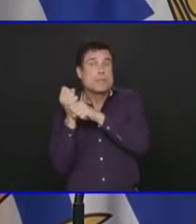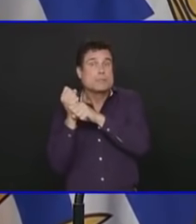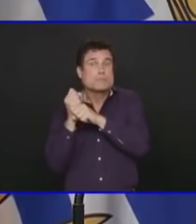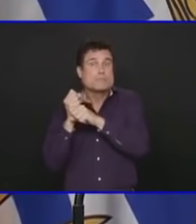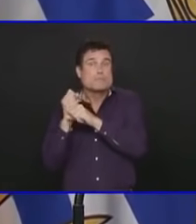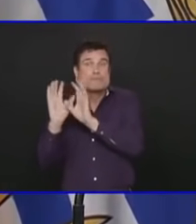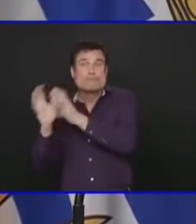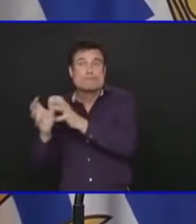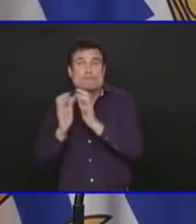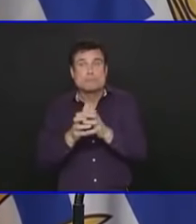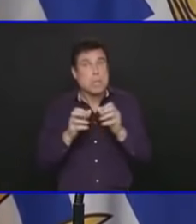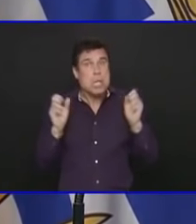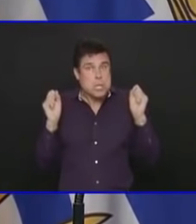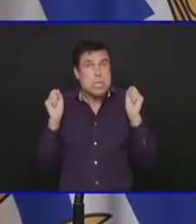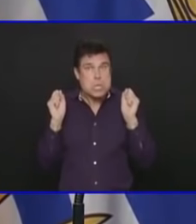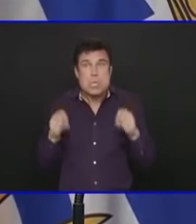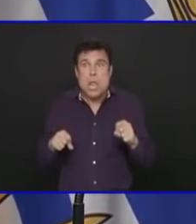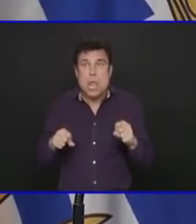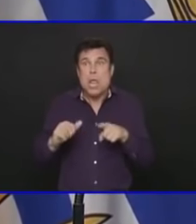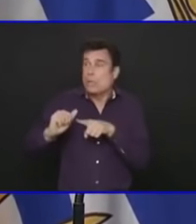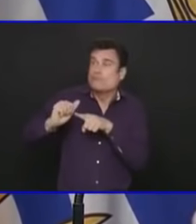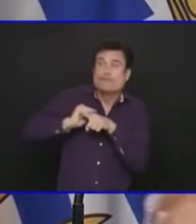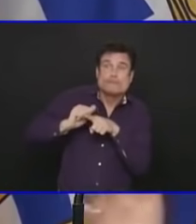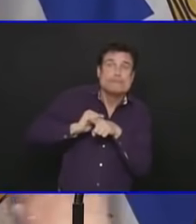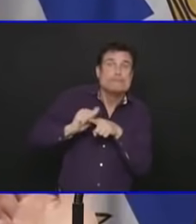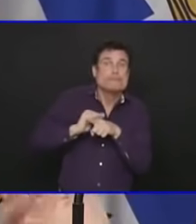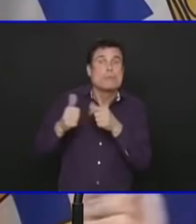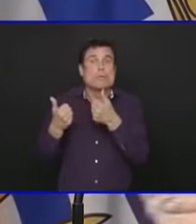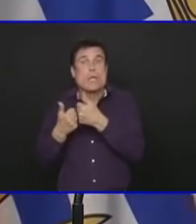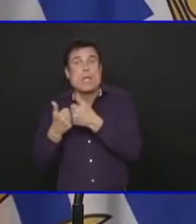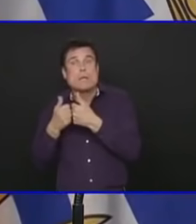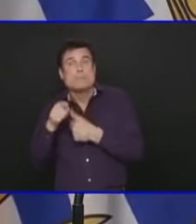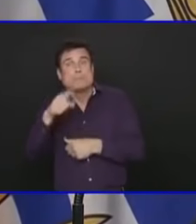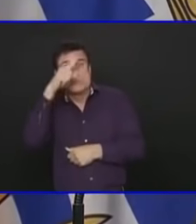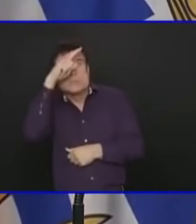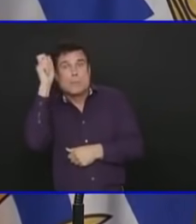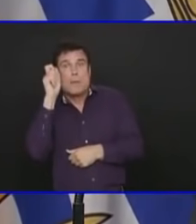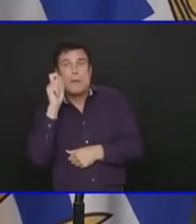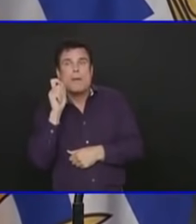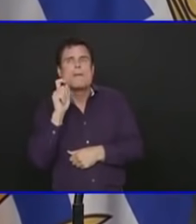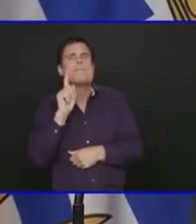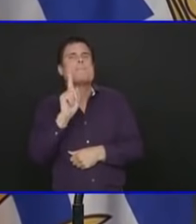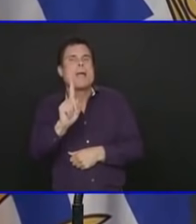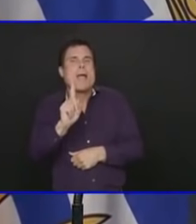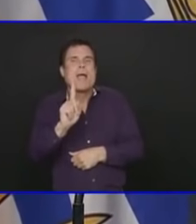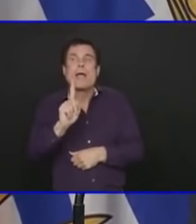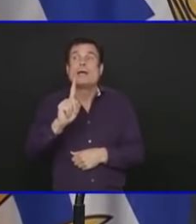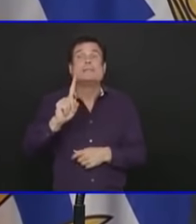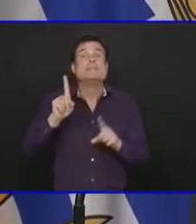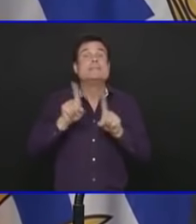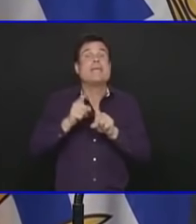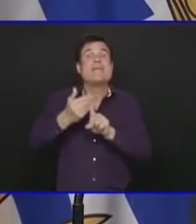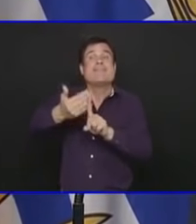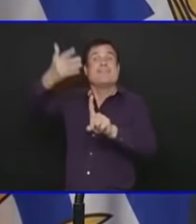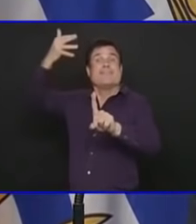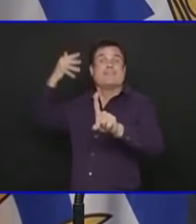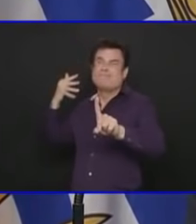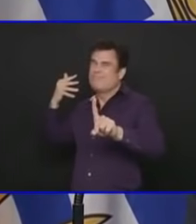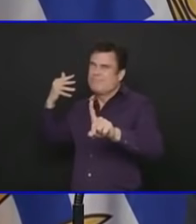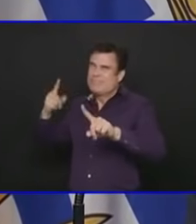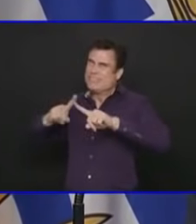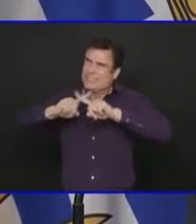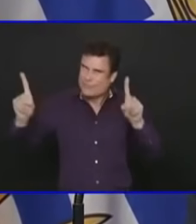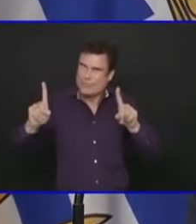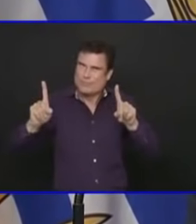I don't believe that we will be doing this type of restrictions forever. We still do not know a lot about